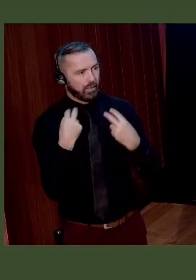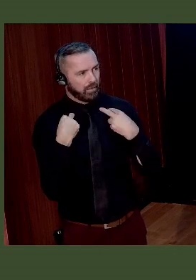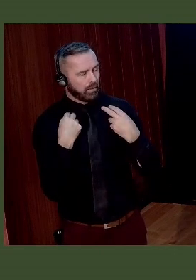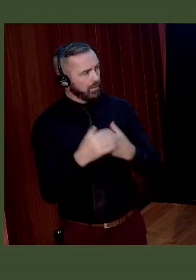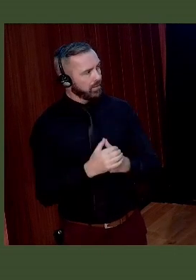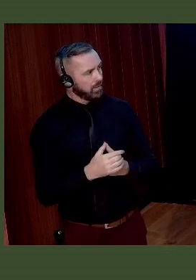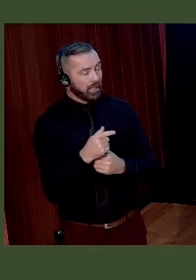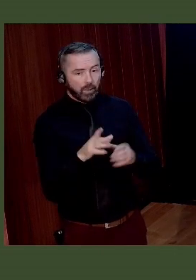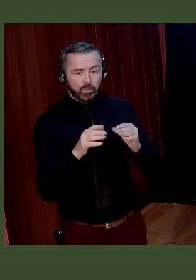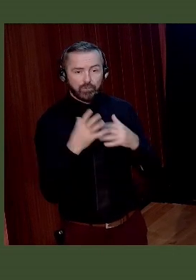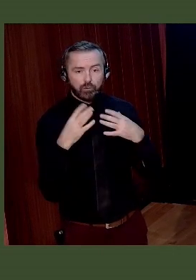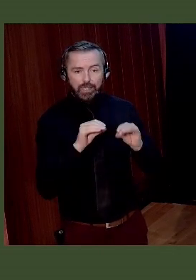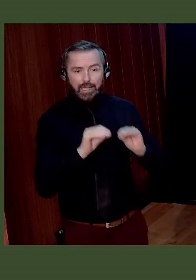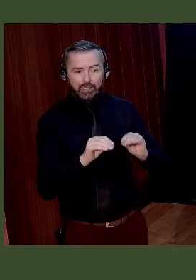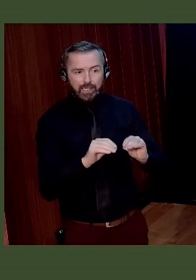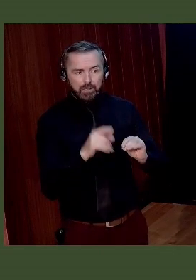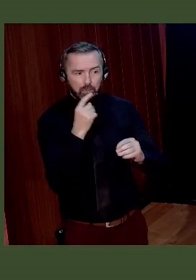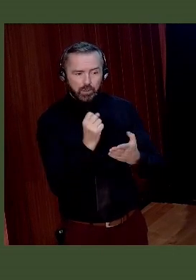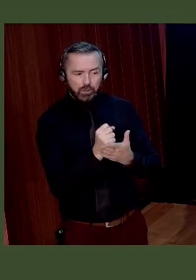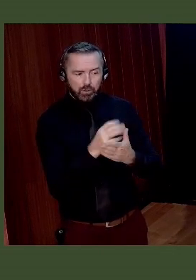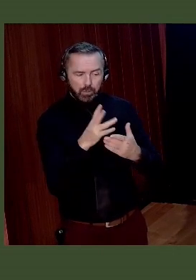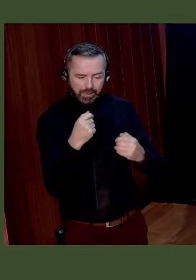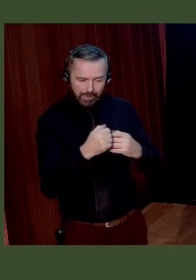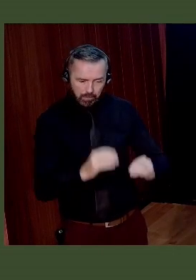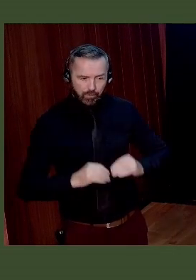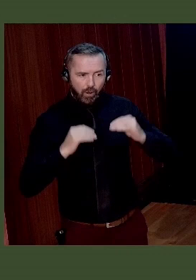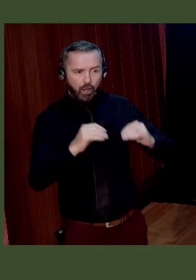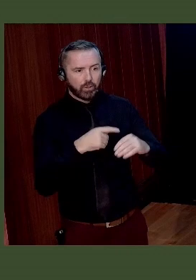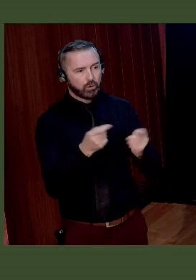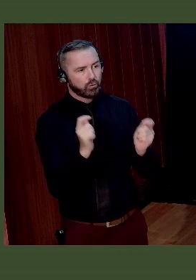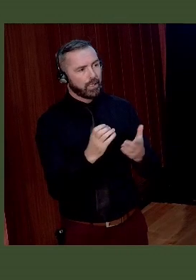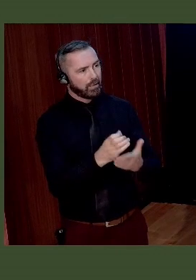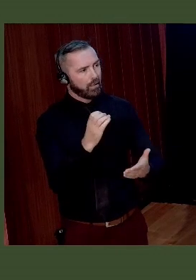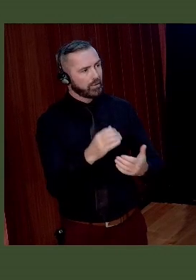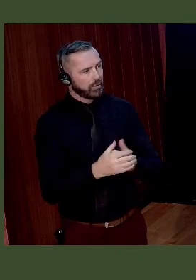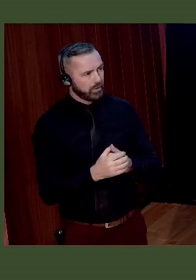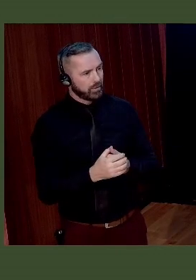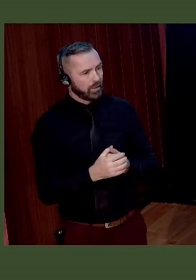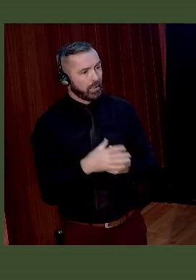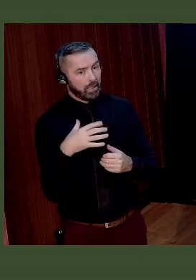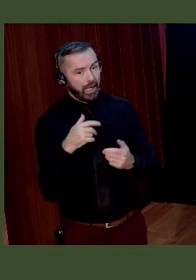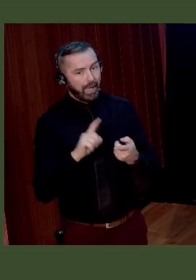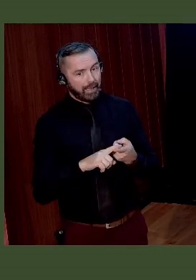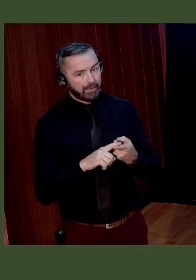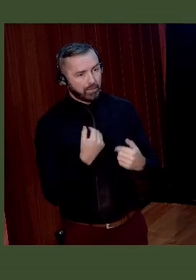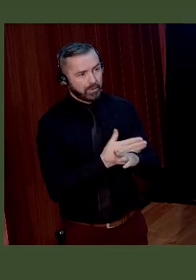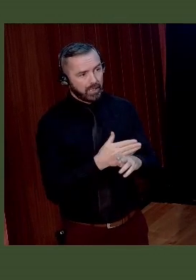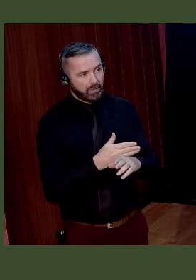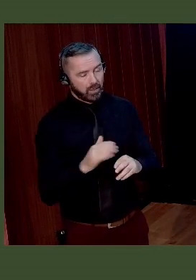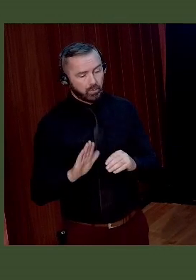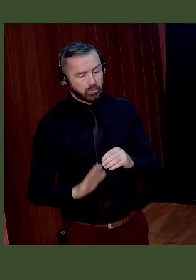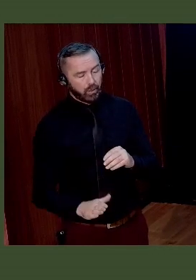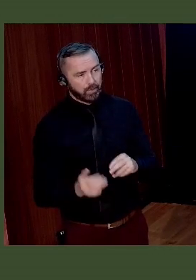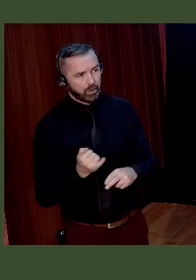education, on the condition that the students went on to the training colleges to take up primary teaching. The